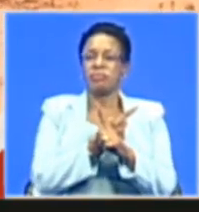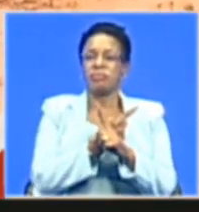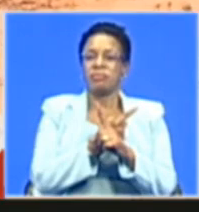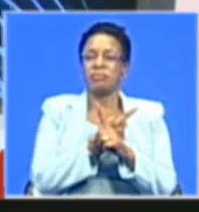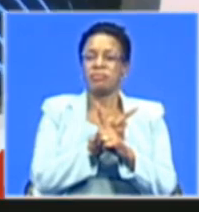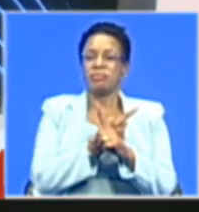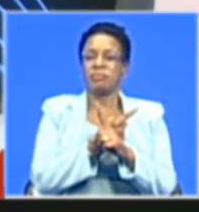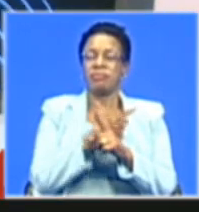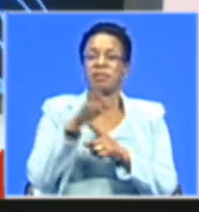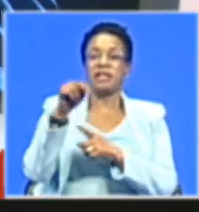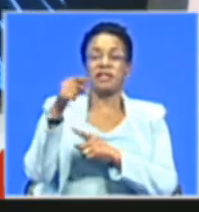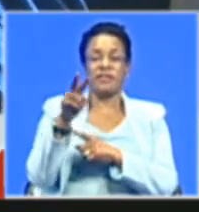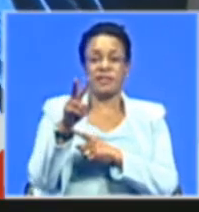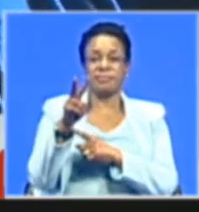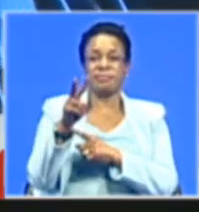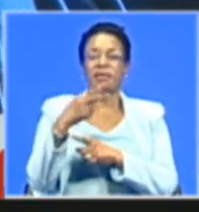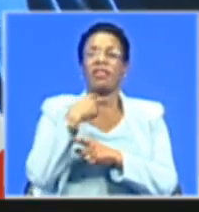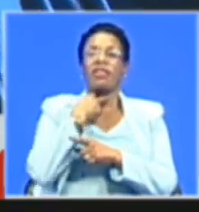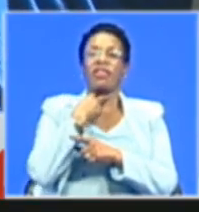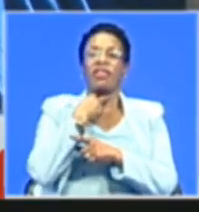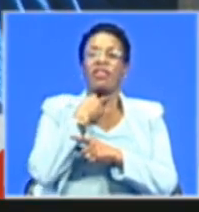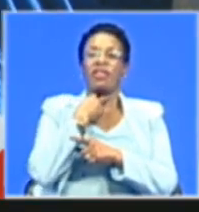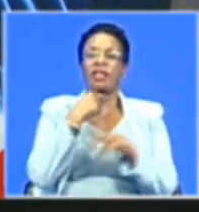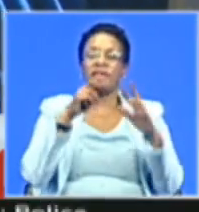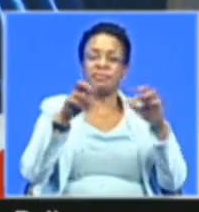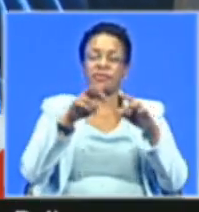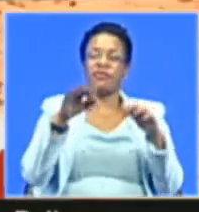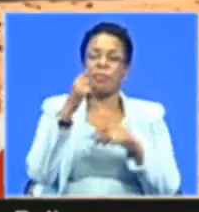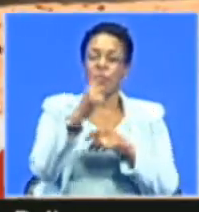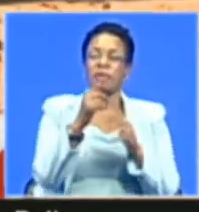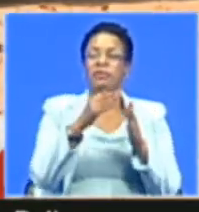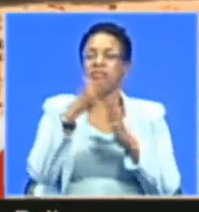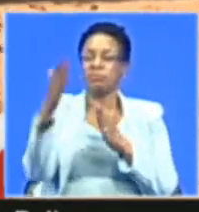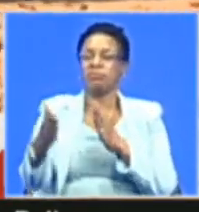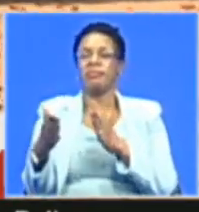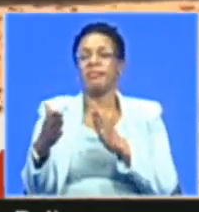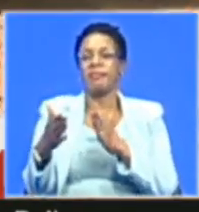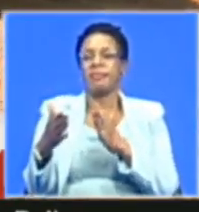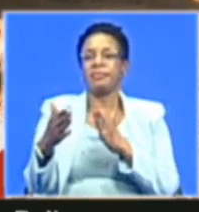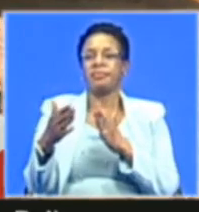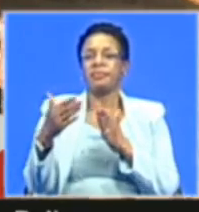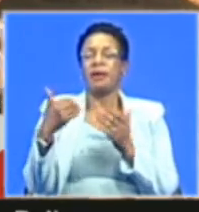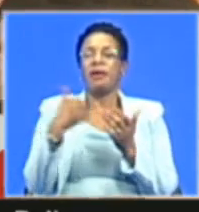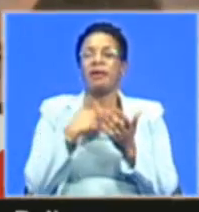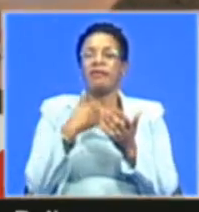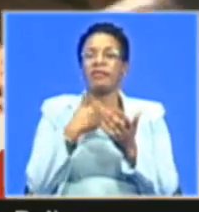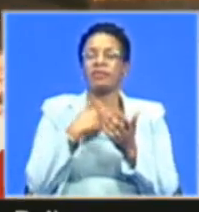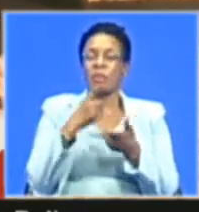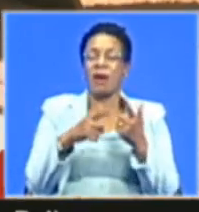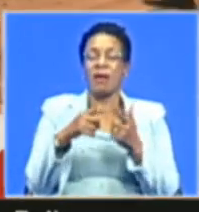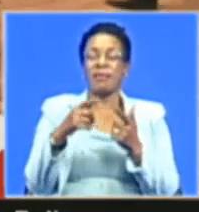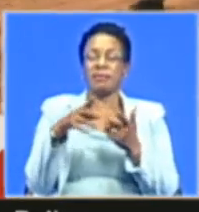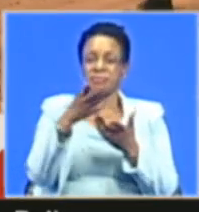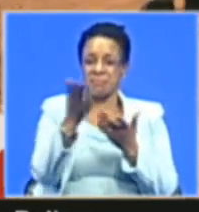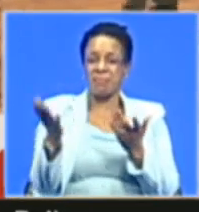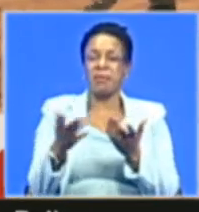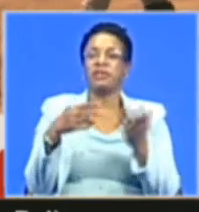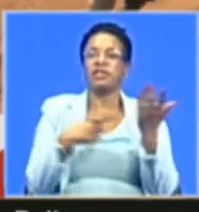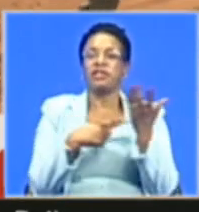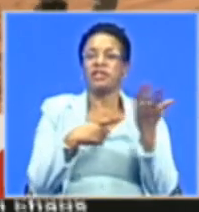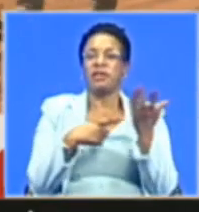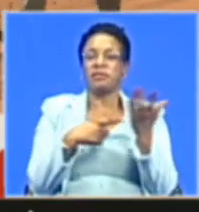The NTV crew got stuck navigating from one tower position to another, putting into sharp focus what the contractors and technicians at the